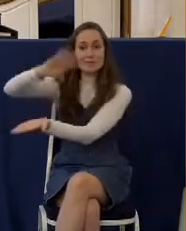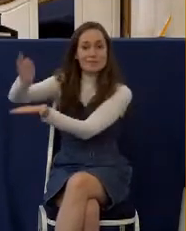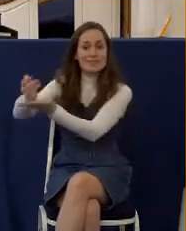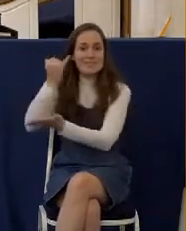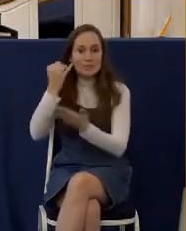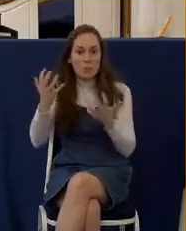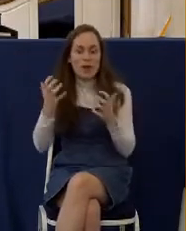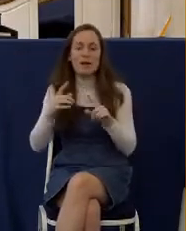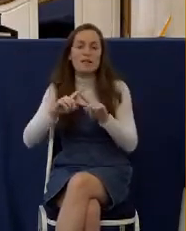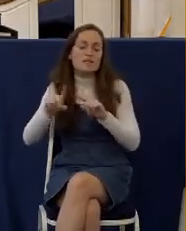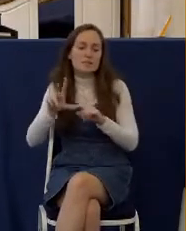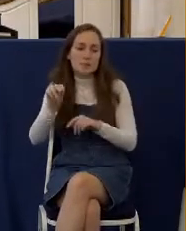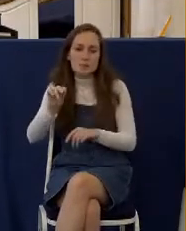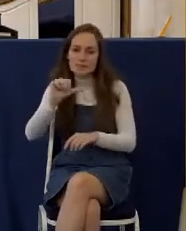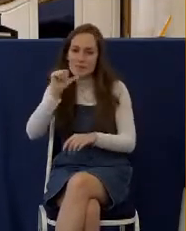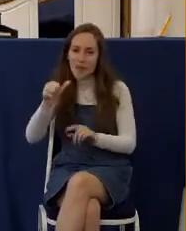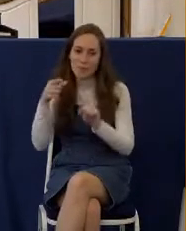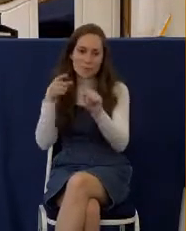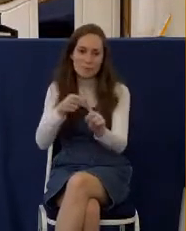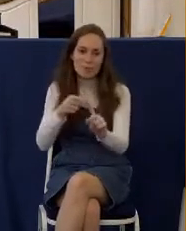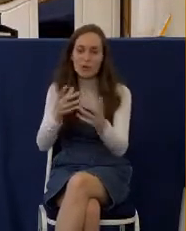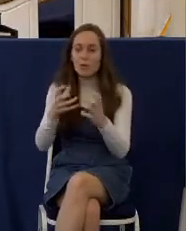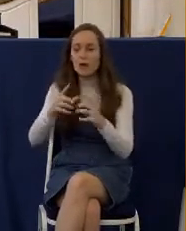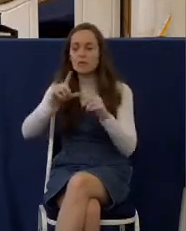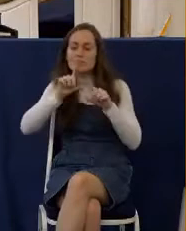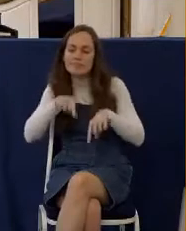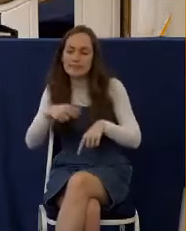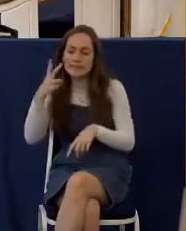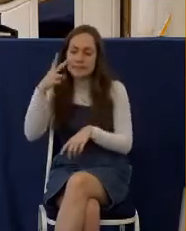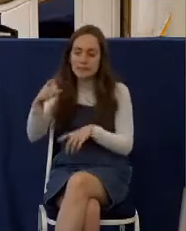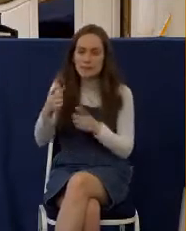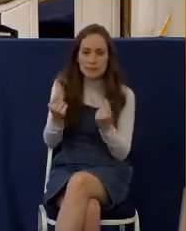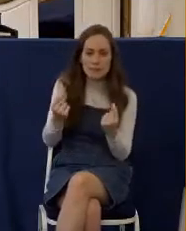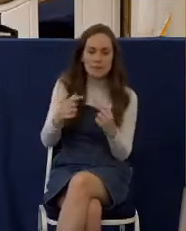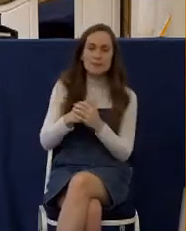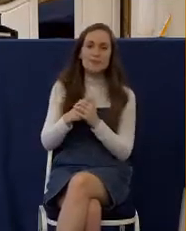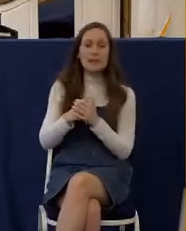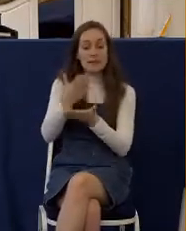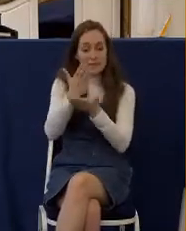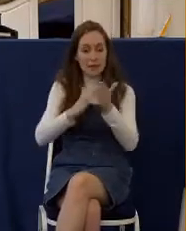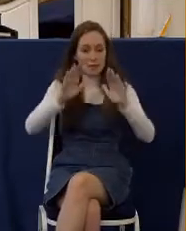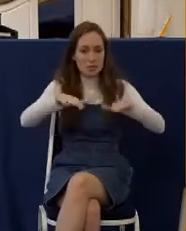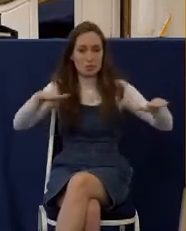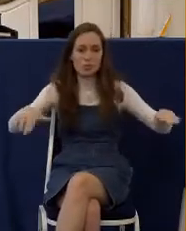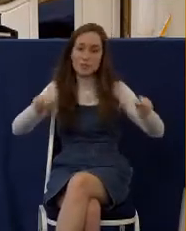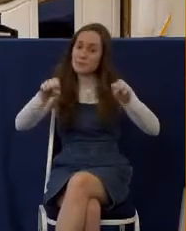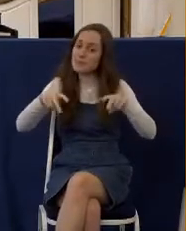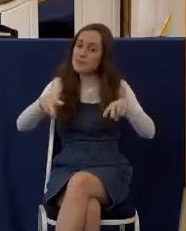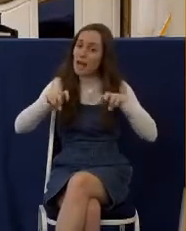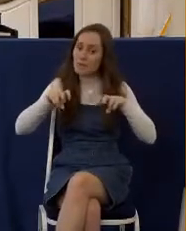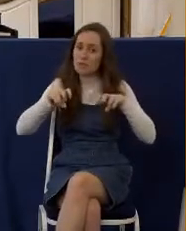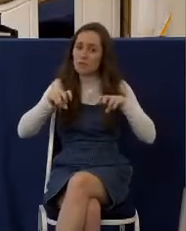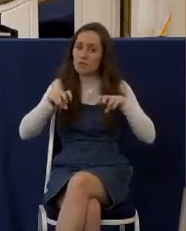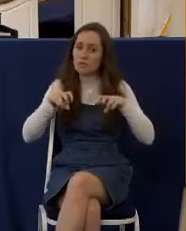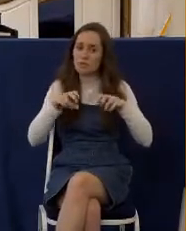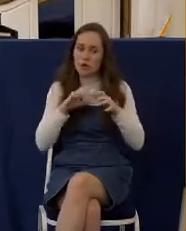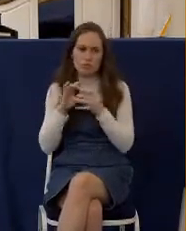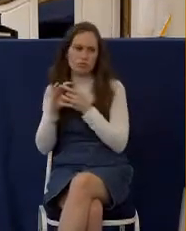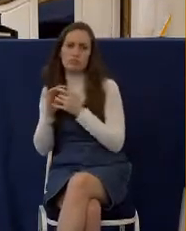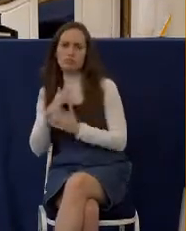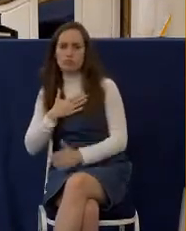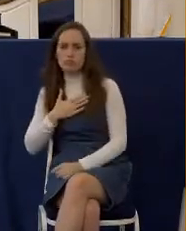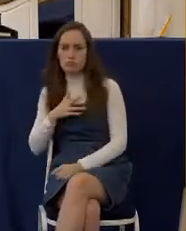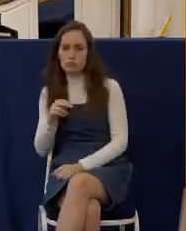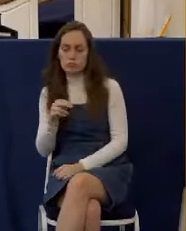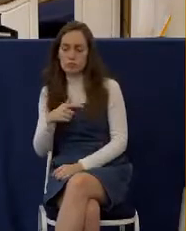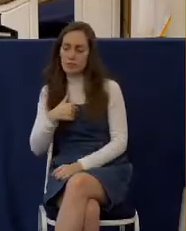I wanted to see how he would respond. I wanted to see what he would do. You know, sometimes some children can be selfish, and they can pull back and say, you know, no, no.